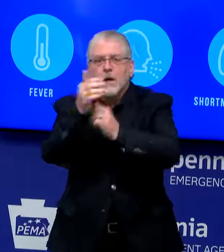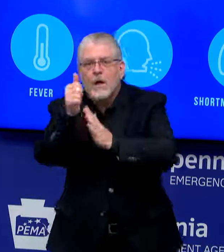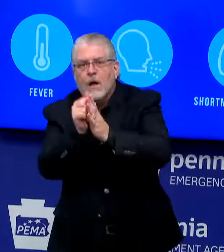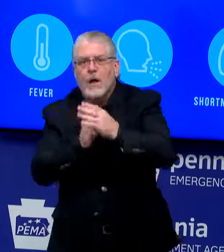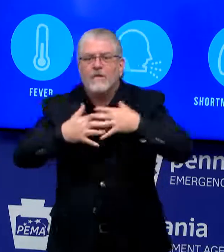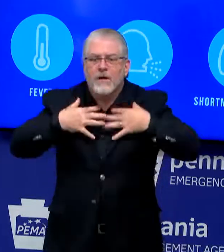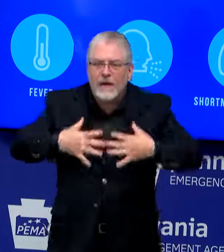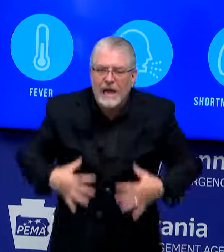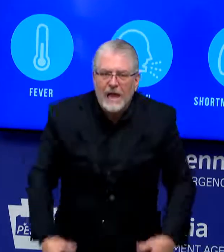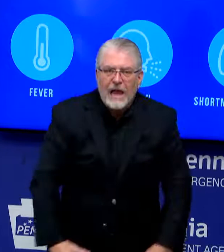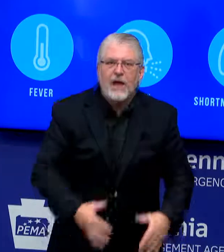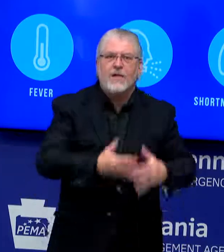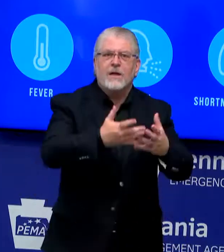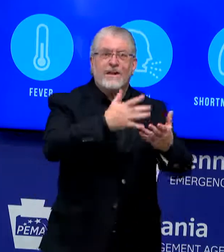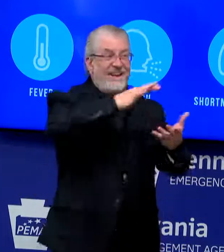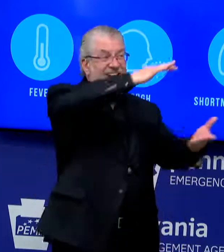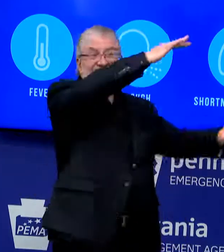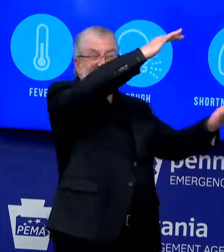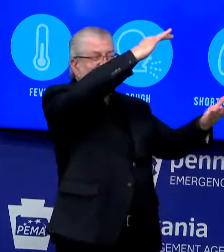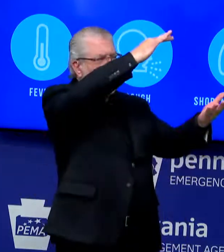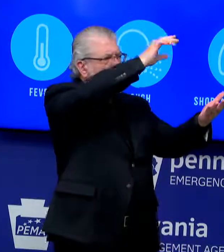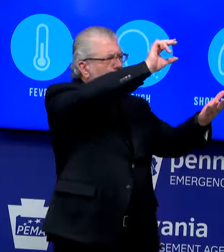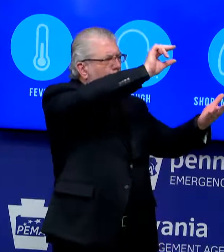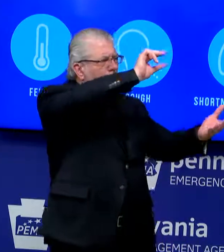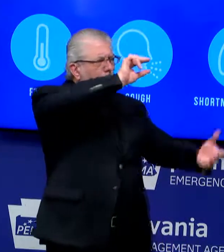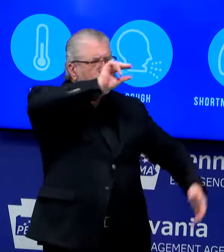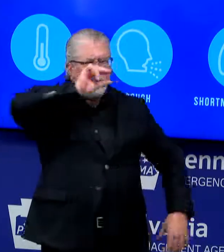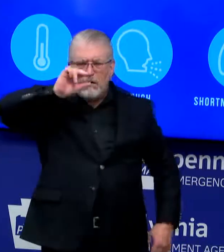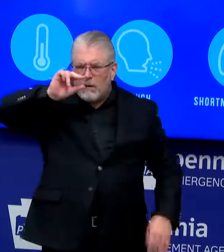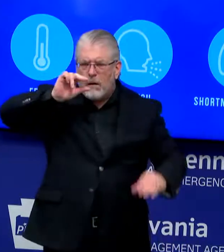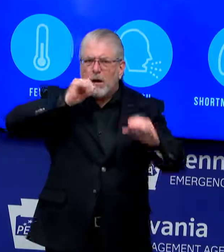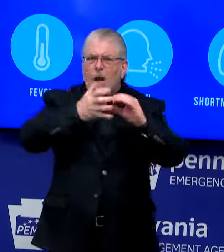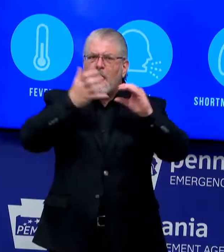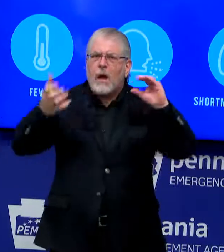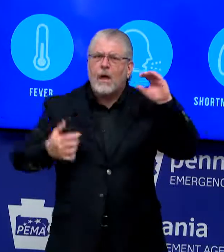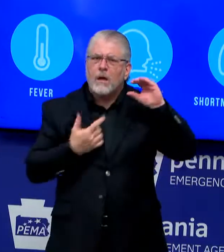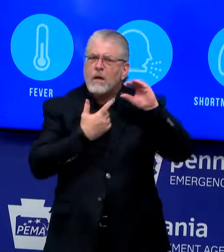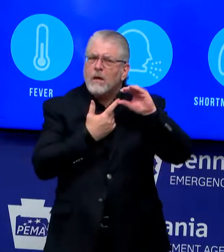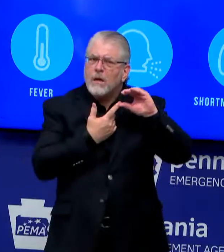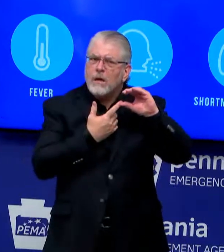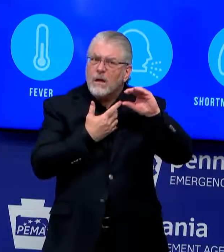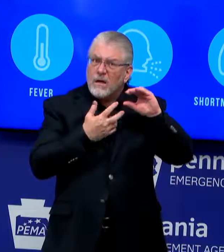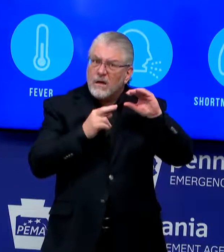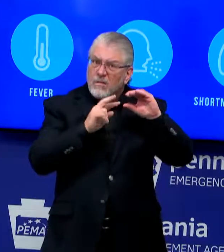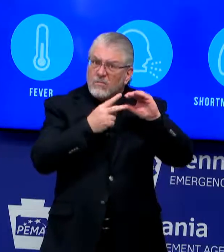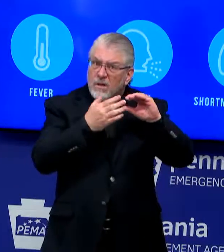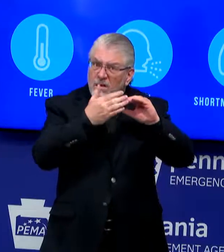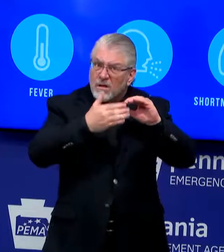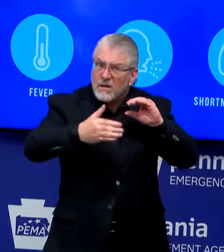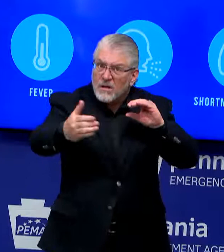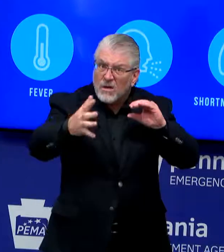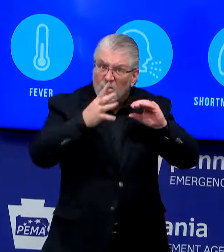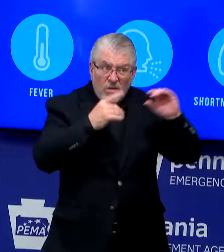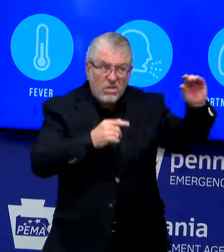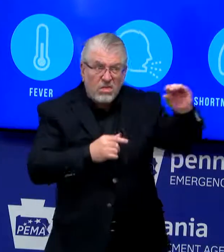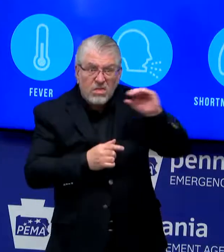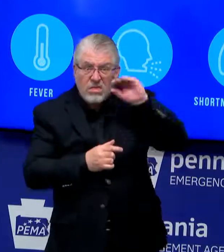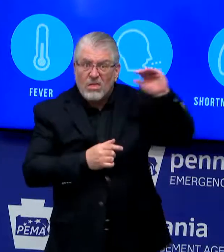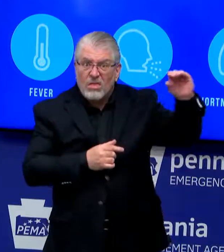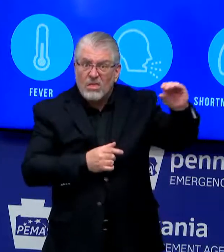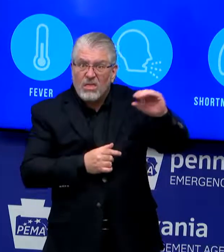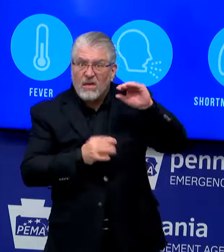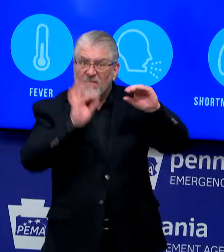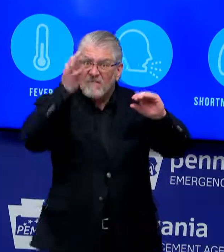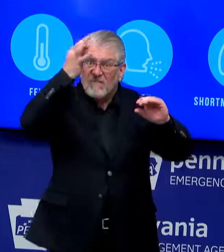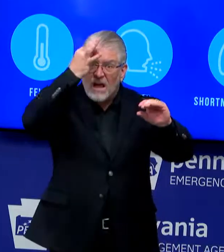requested. Is there any indication that this will change going forward? And has the federal government provided response in helping to meet the